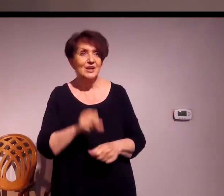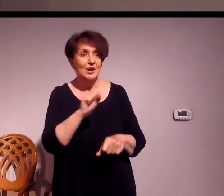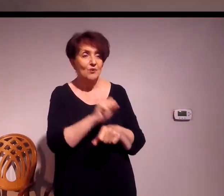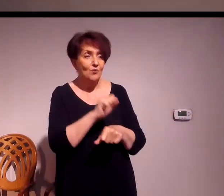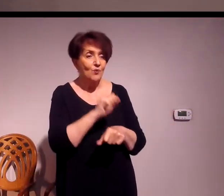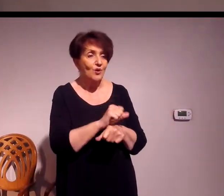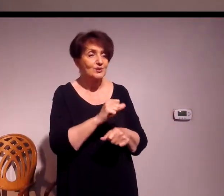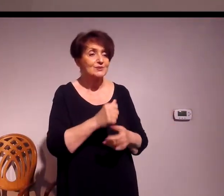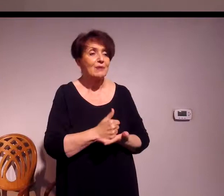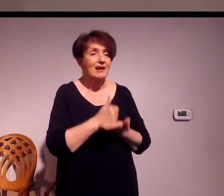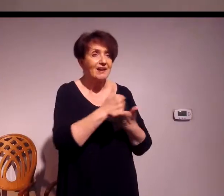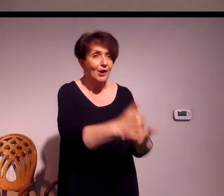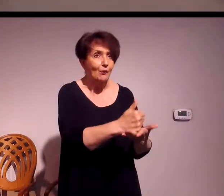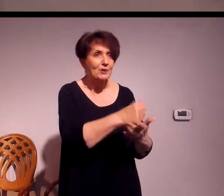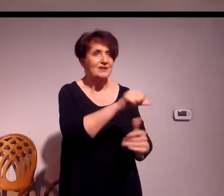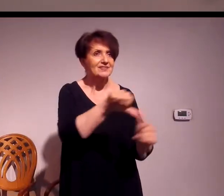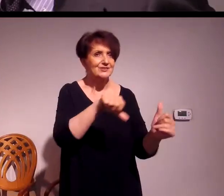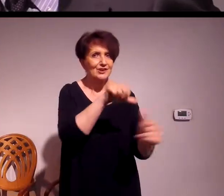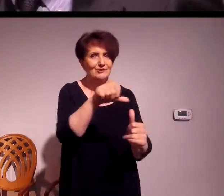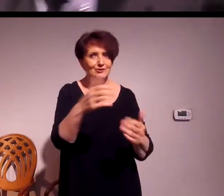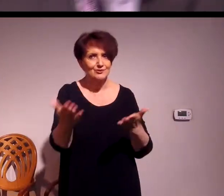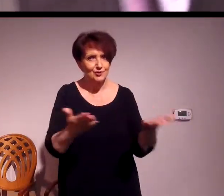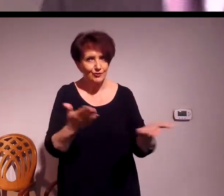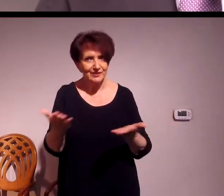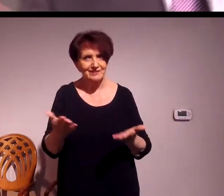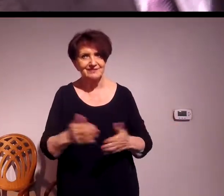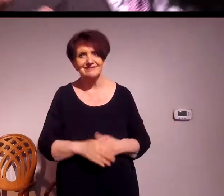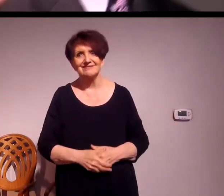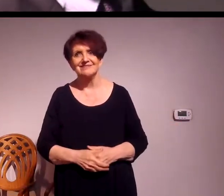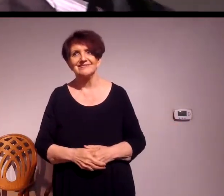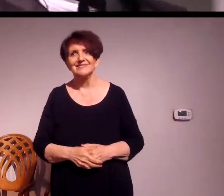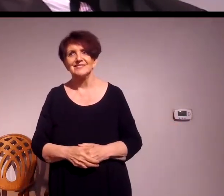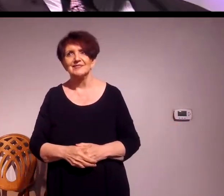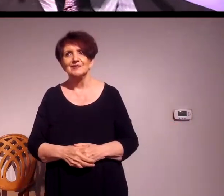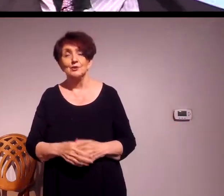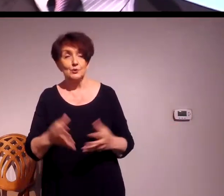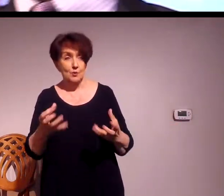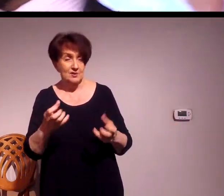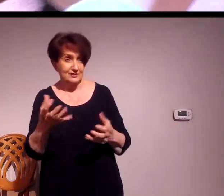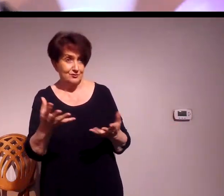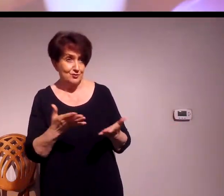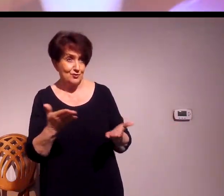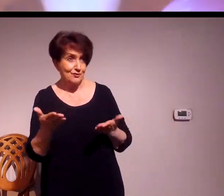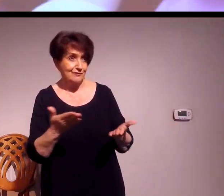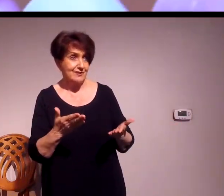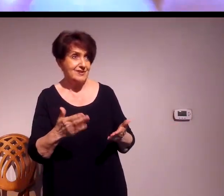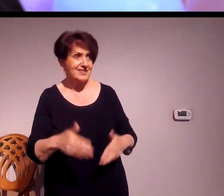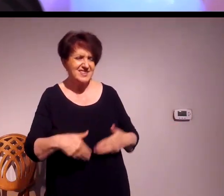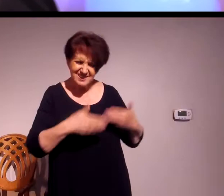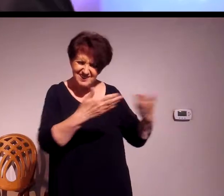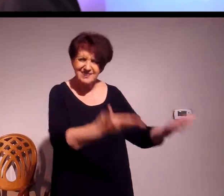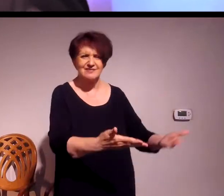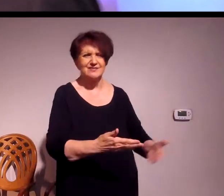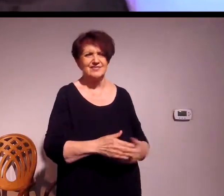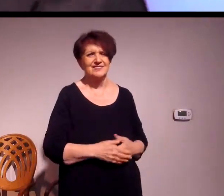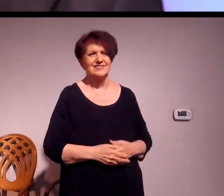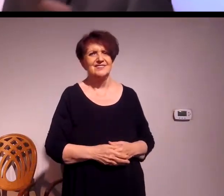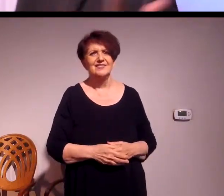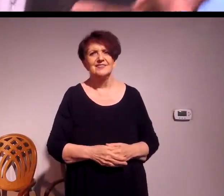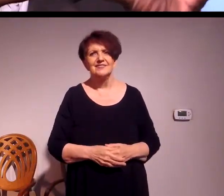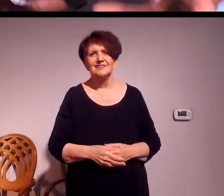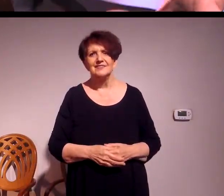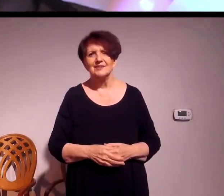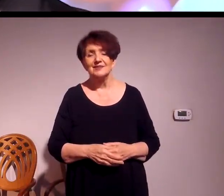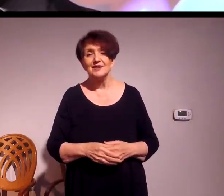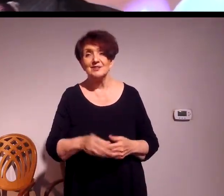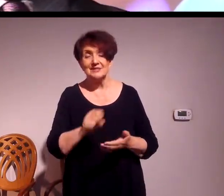by serving. Got it? Yeah, so you want to serve, you want to give to folks, okay? And when it